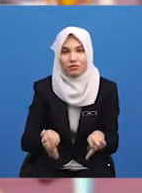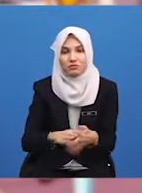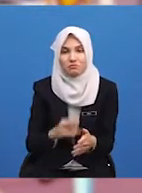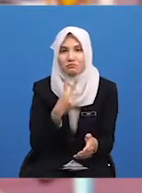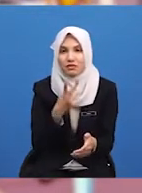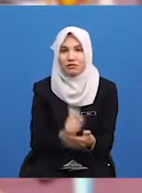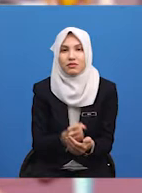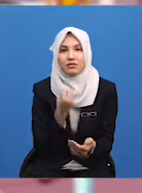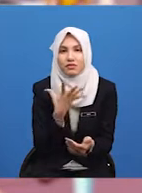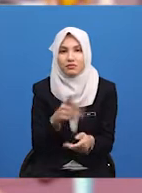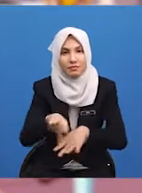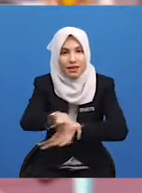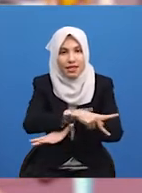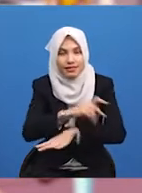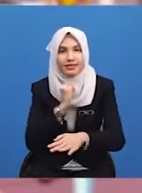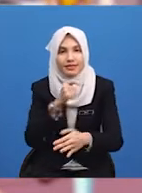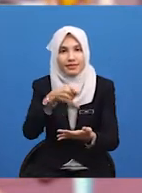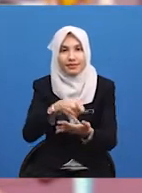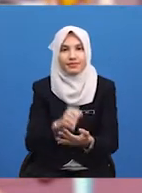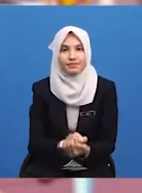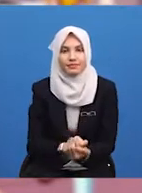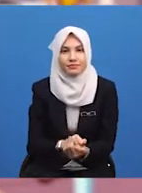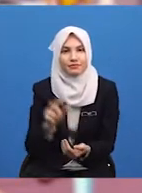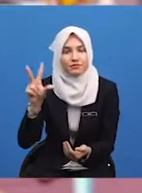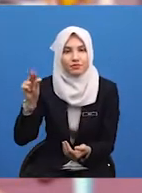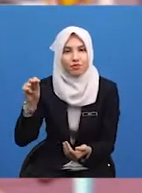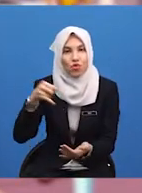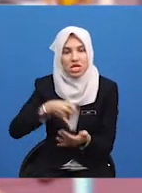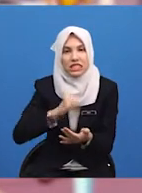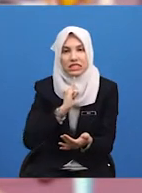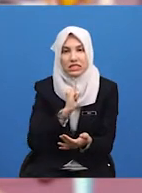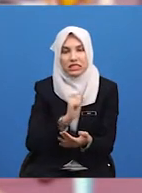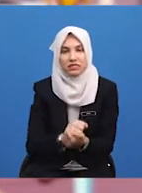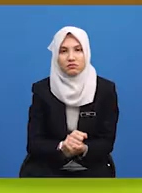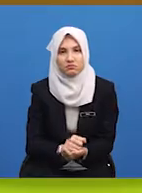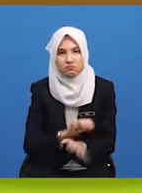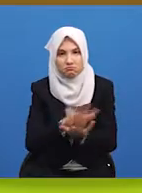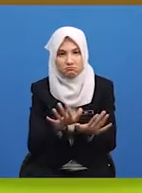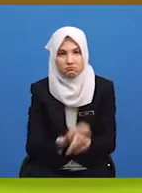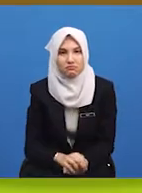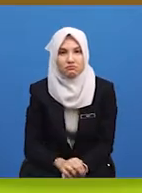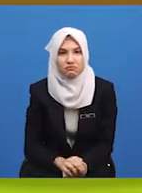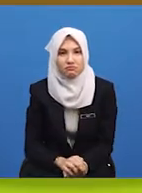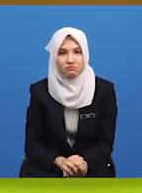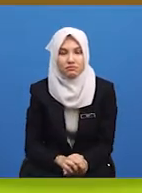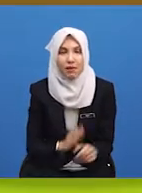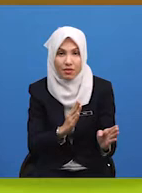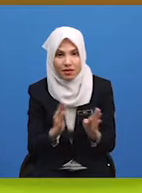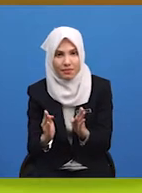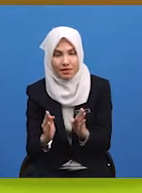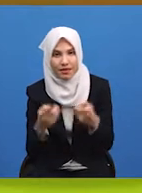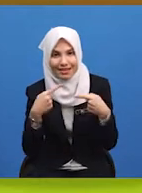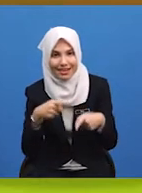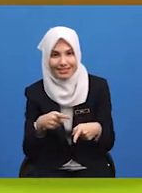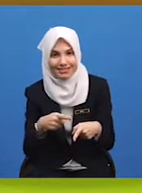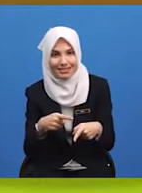a very secret place, is it? No, it isn't. Well, did you manage to get all